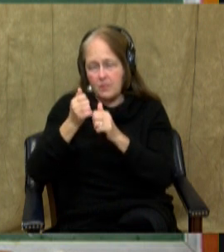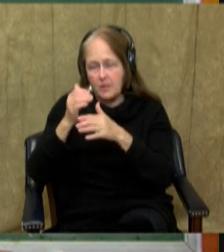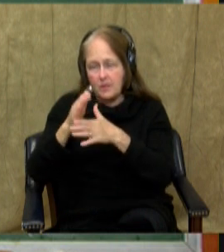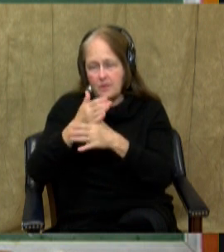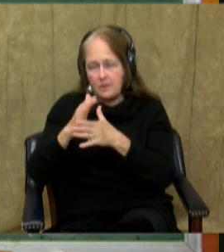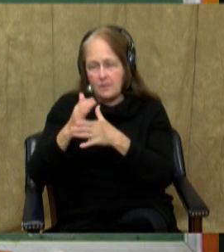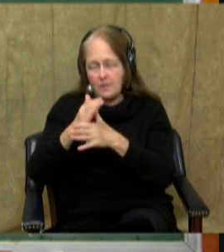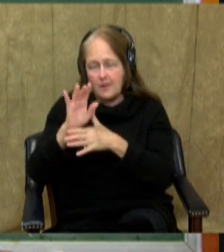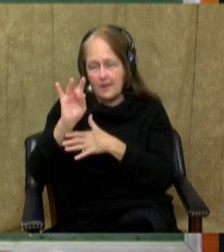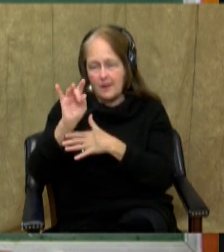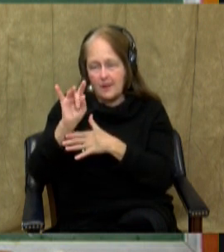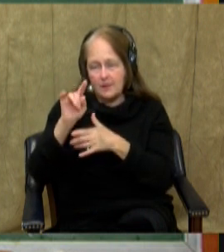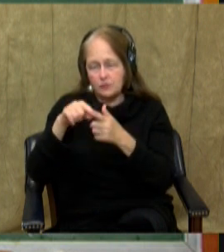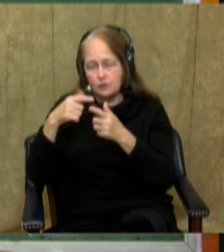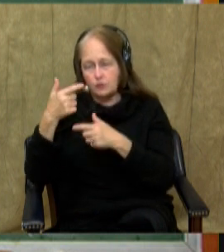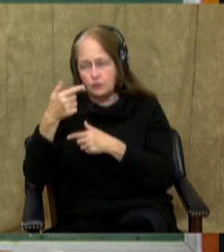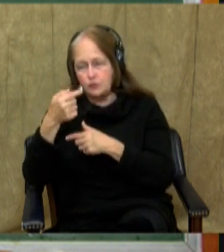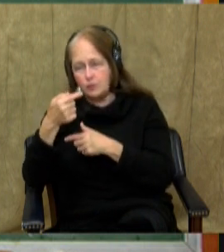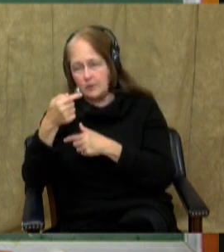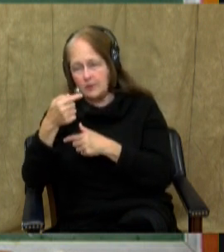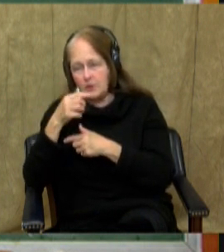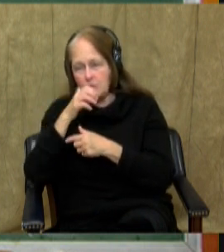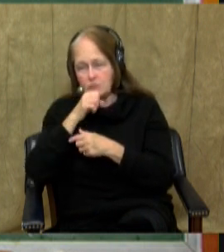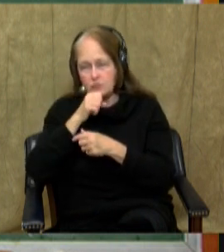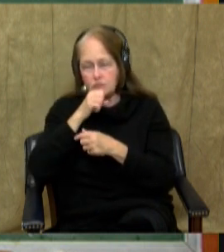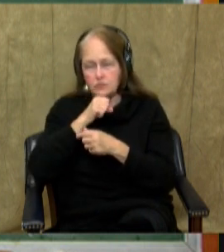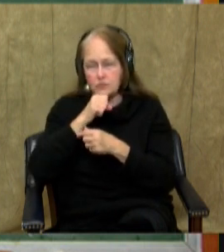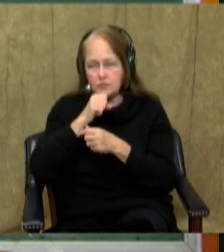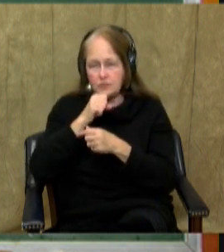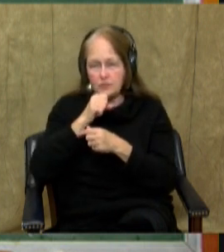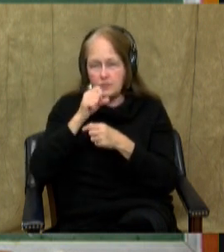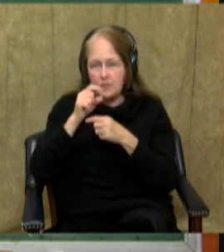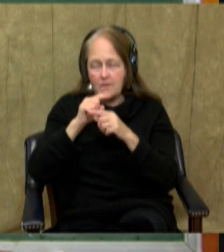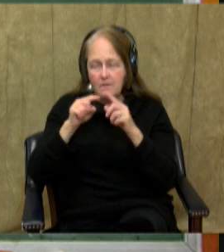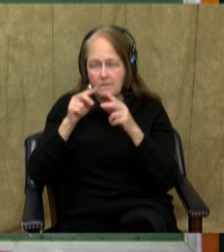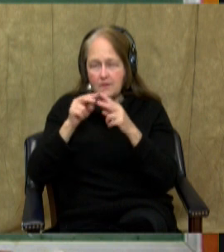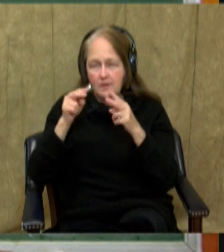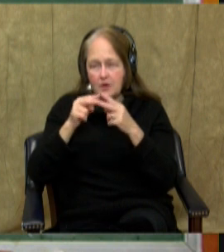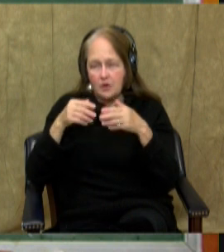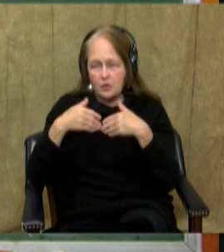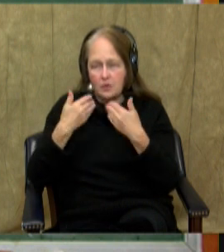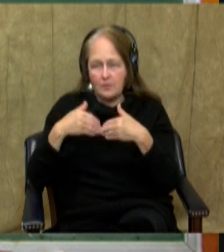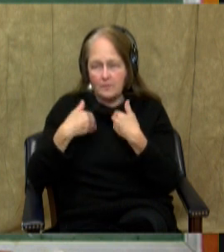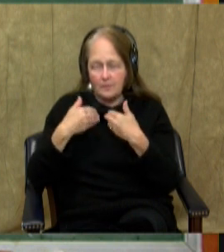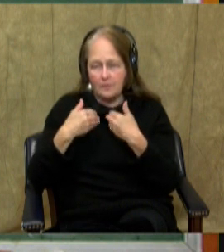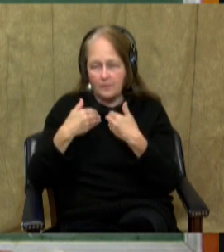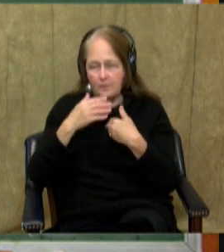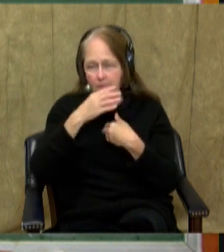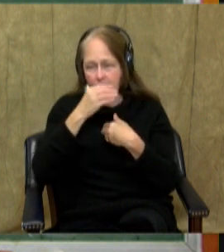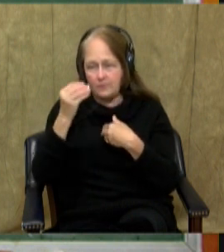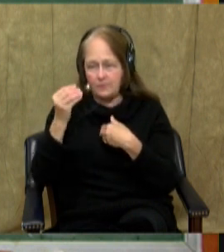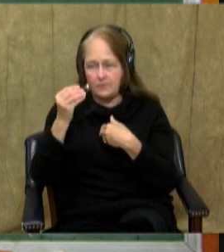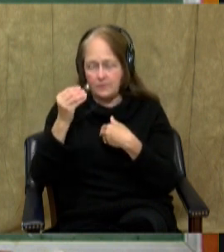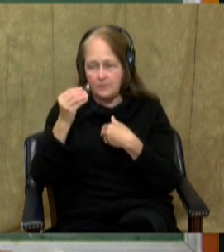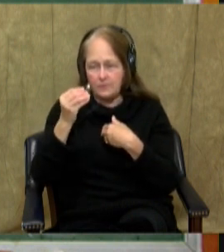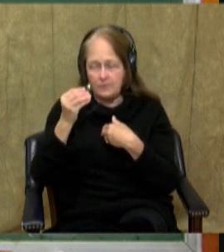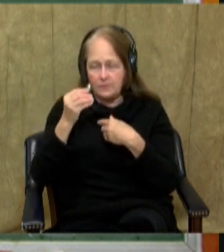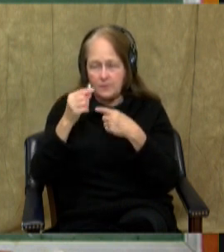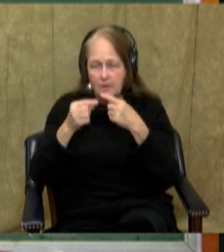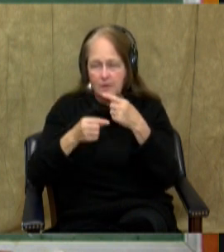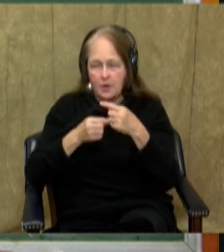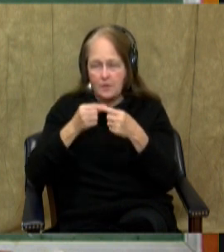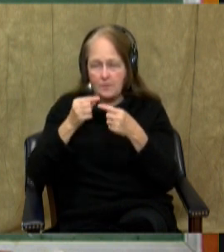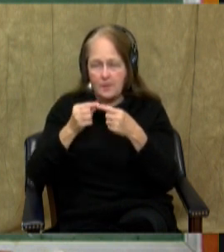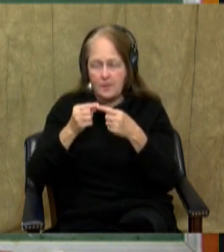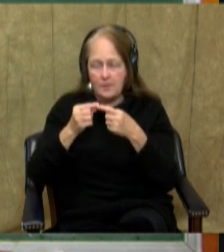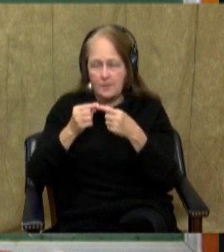between 18 and 21 years of age, which is very, very young. And